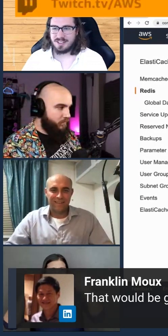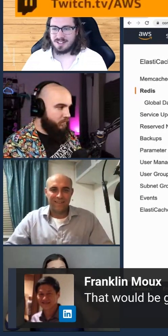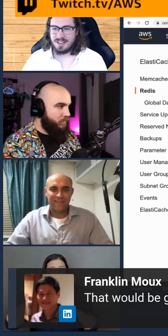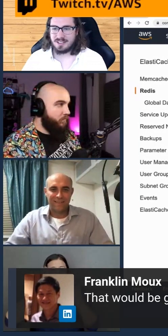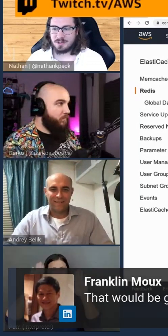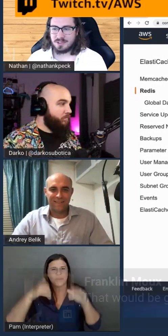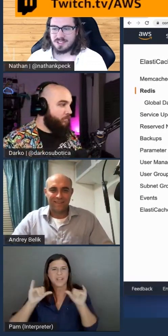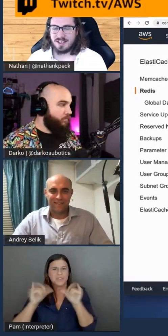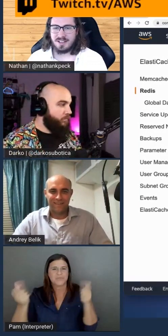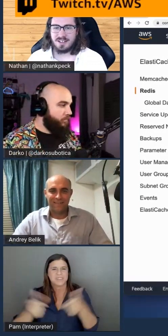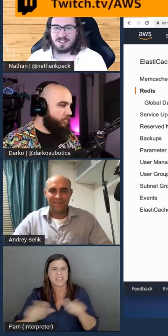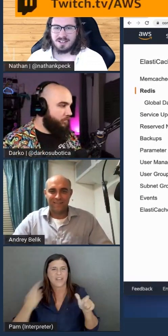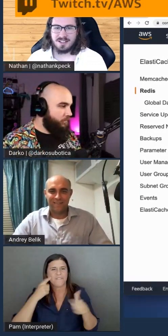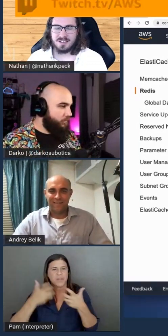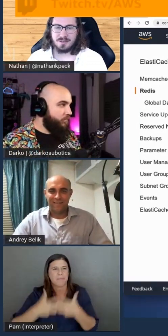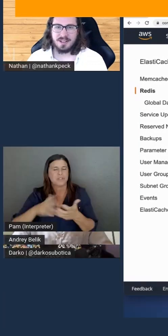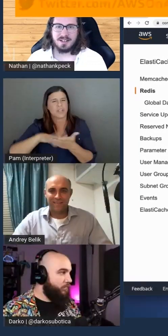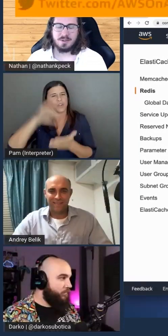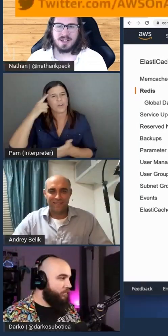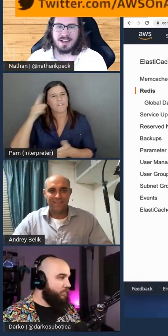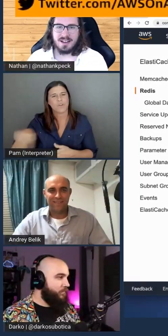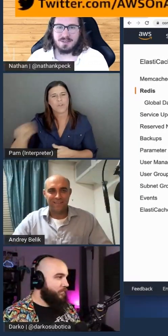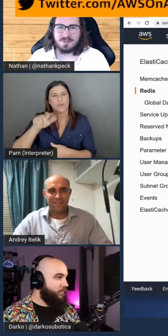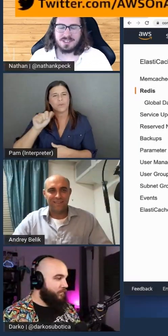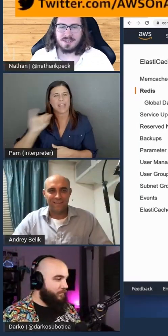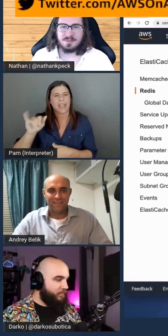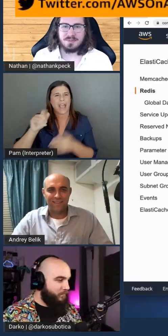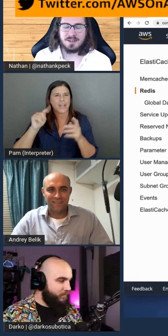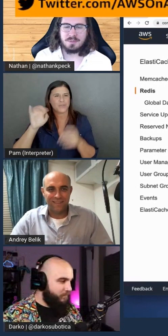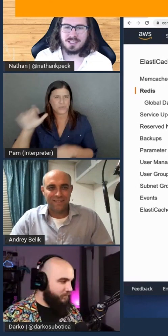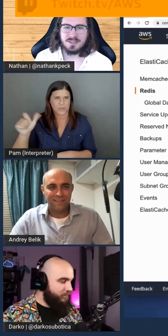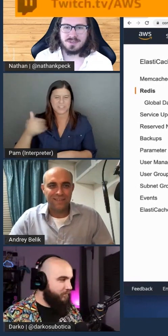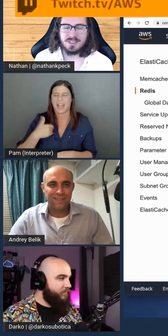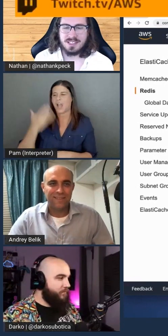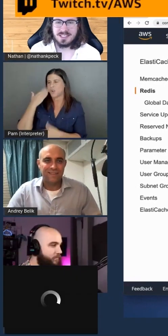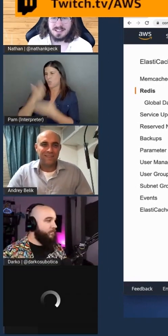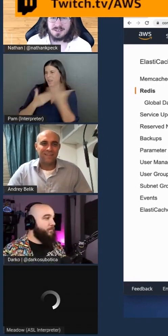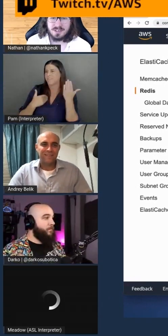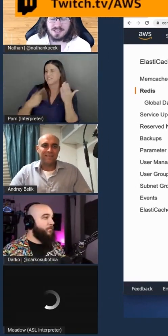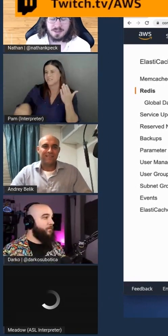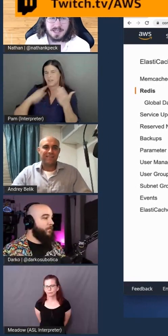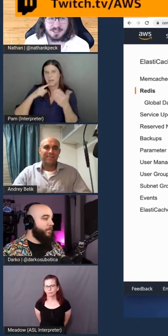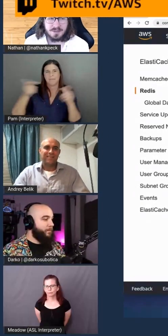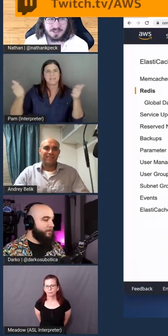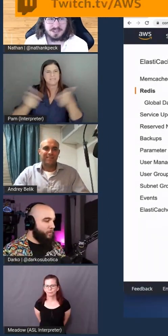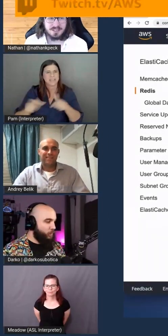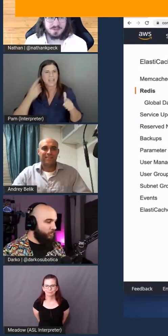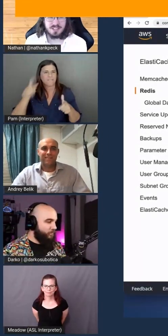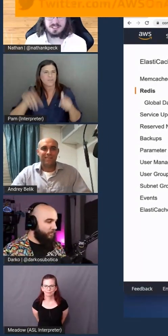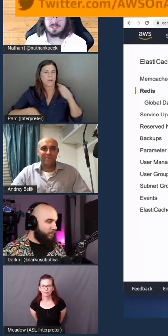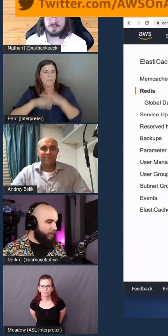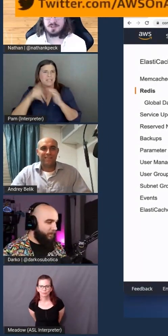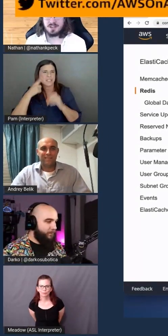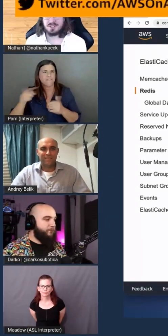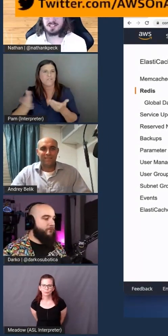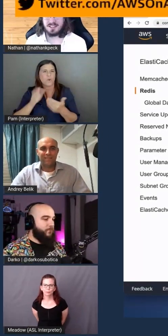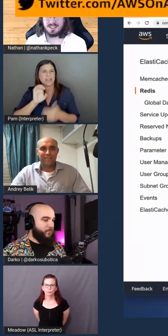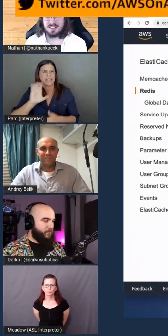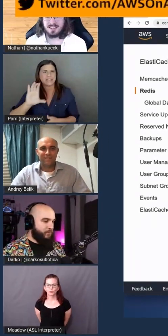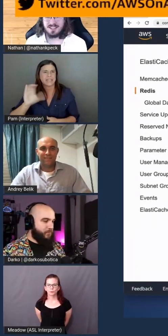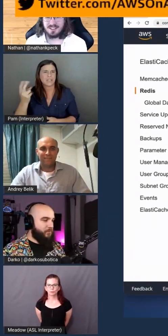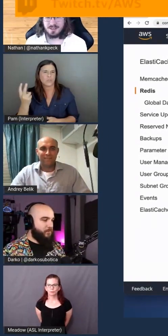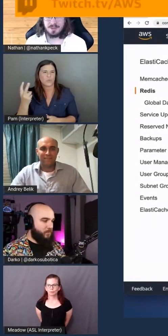and AI tools. And I know we have some predictive scaling for capacity for EC2 auto